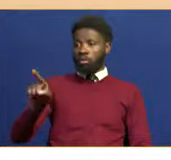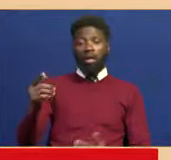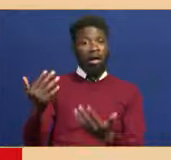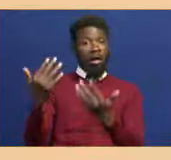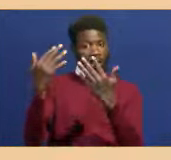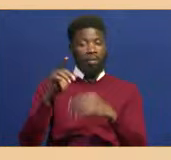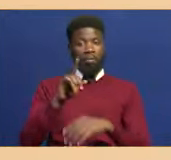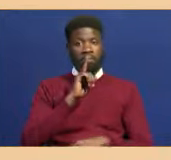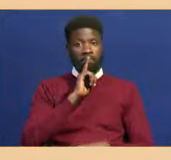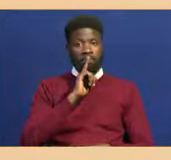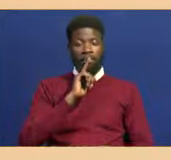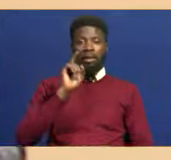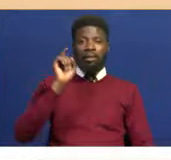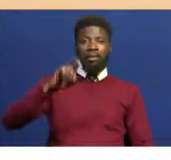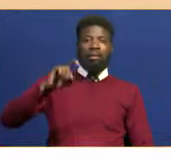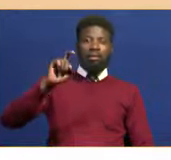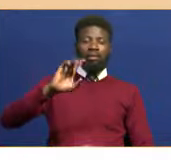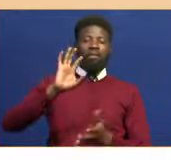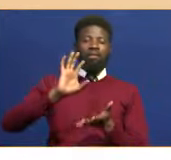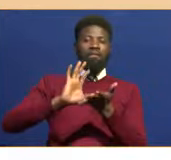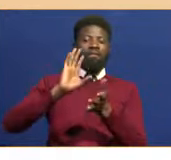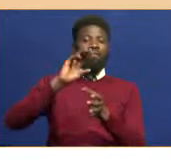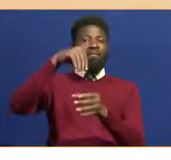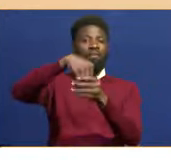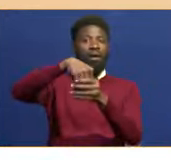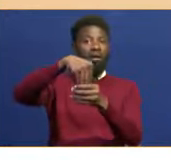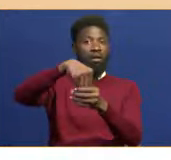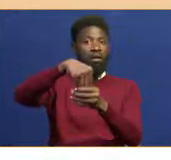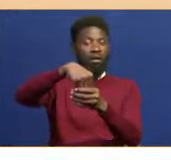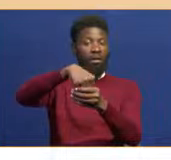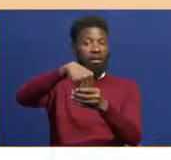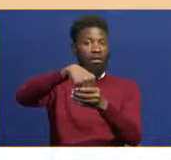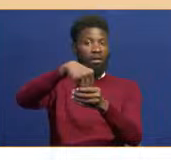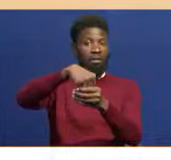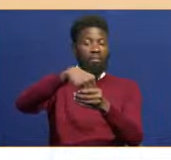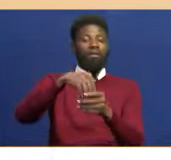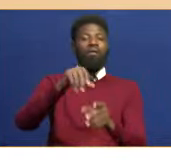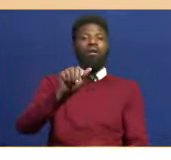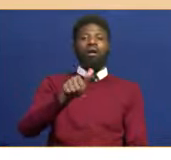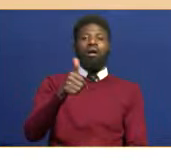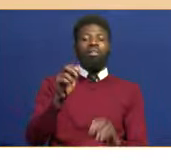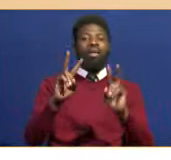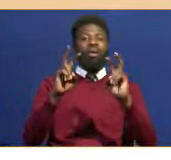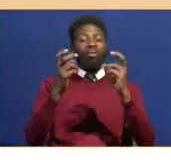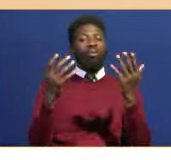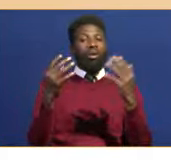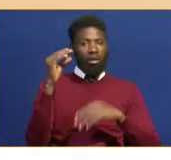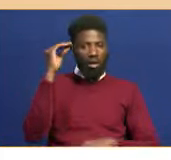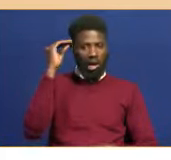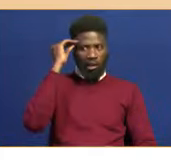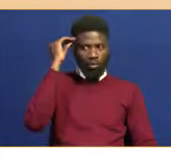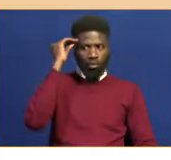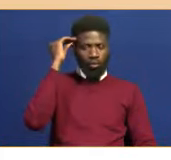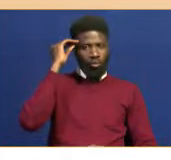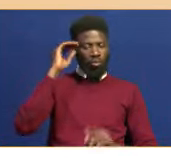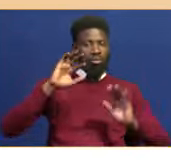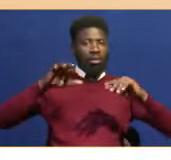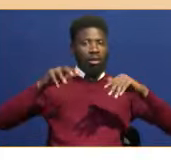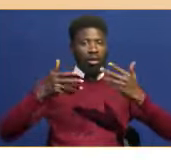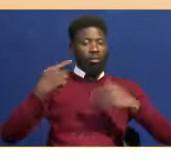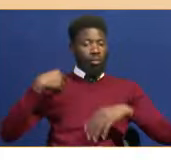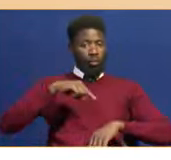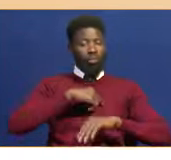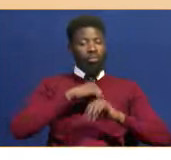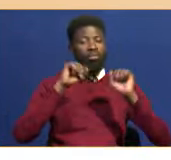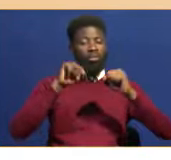you want to be involved. You know, you want to be... the other issue was education. How do we also facilitate